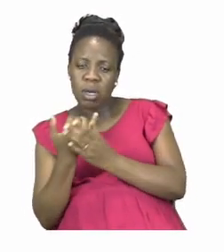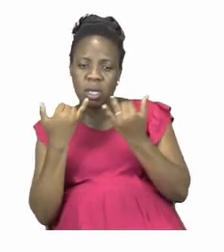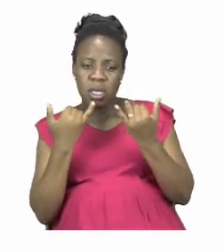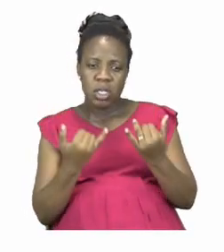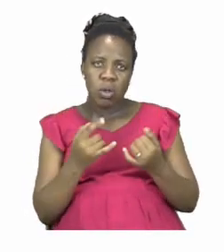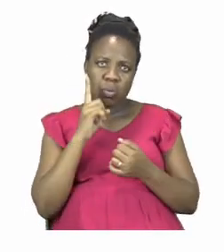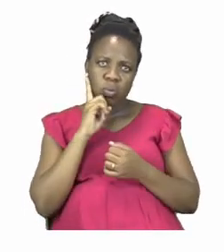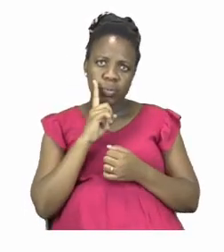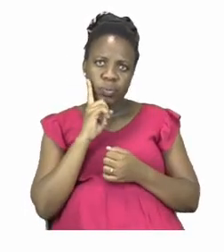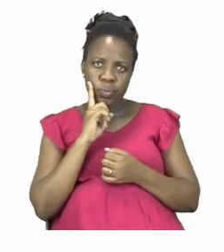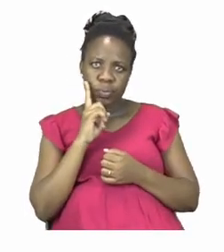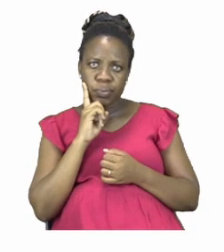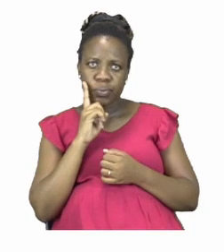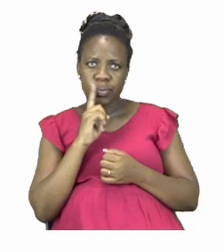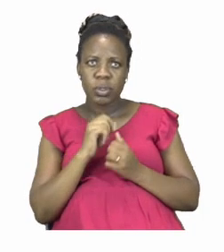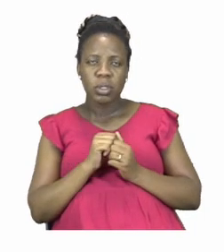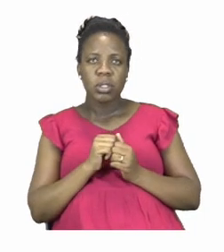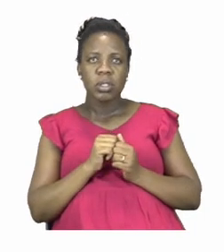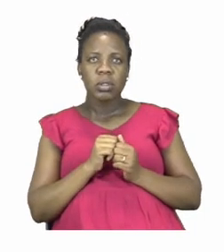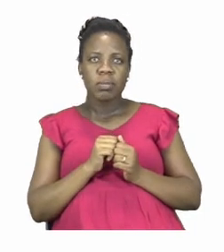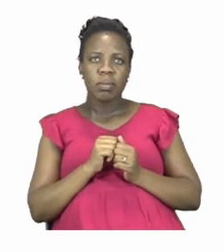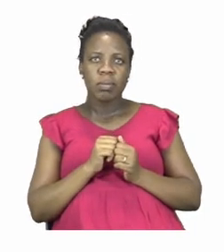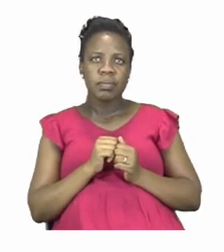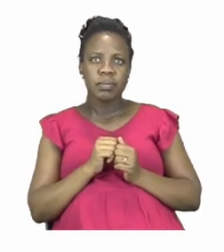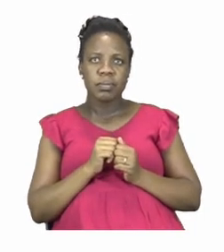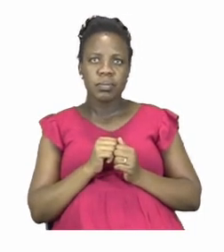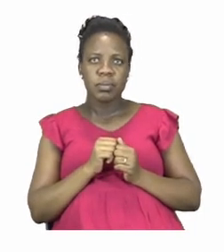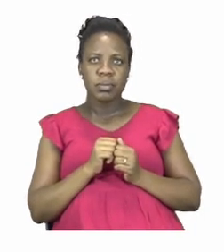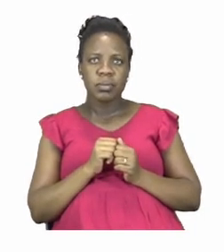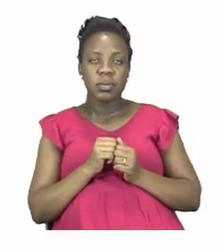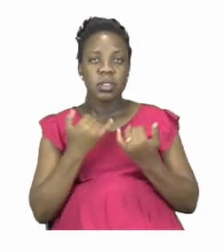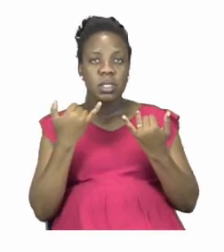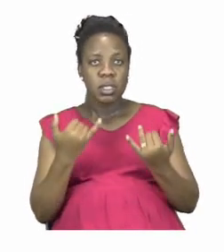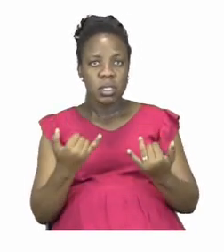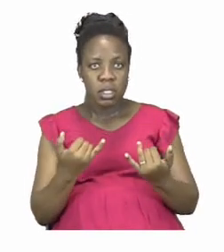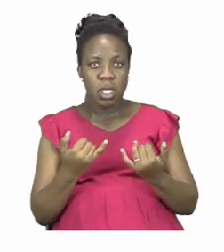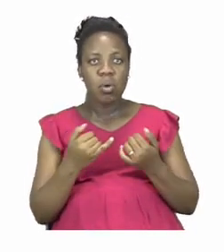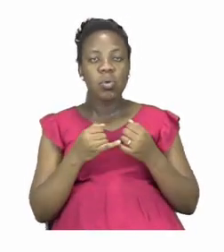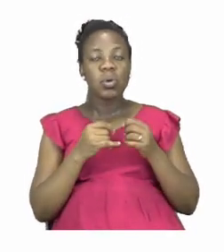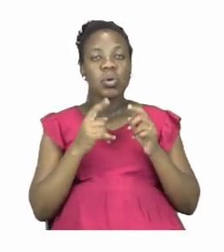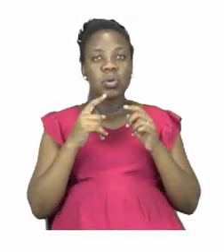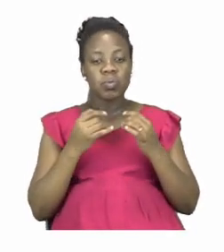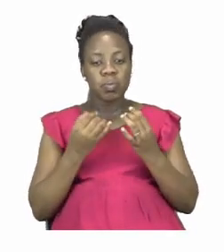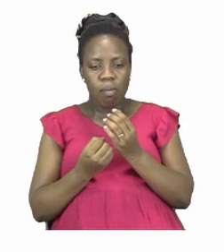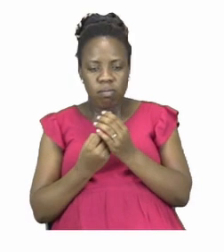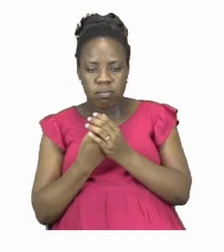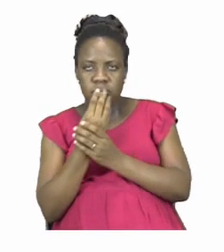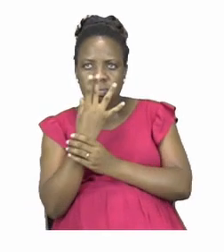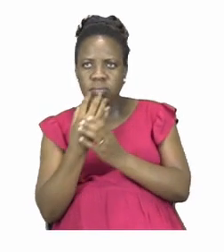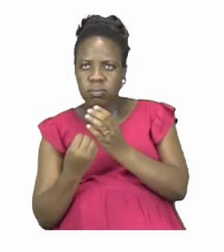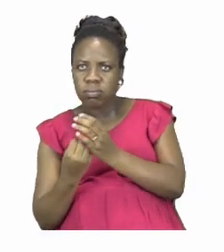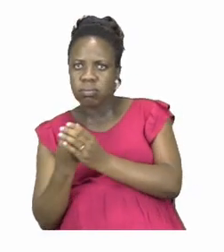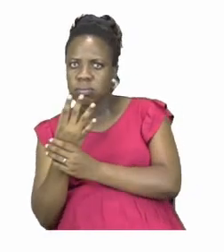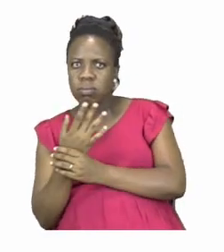colored blocks to see how many was planted. Now let's quickly have a look at